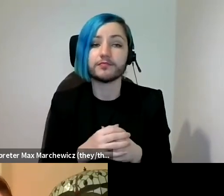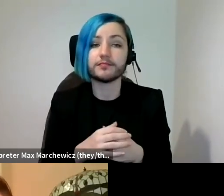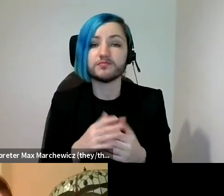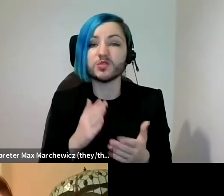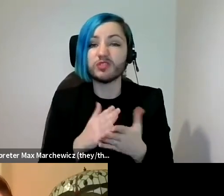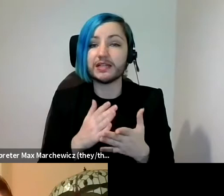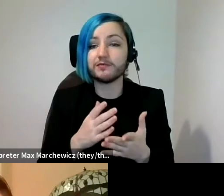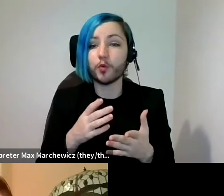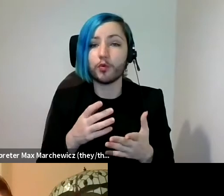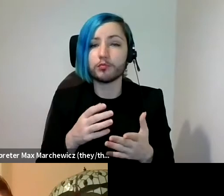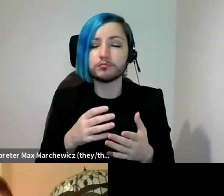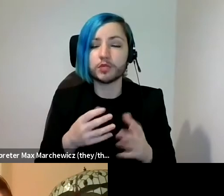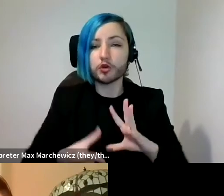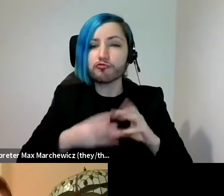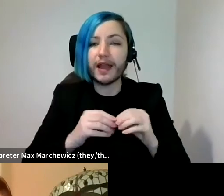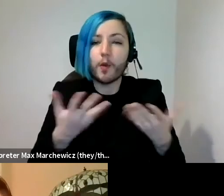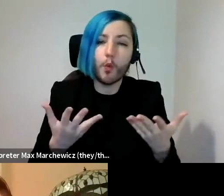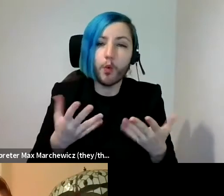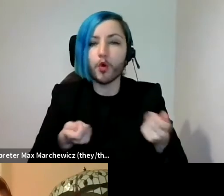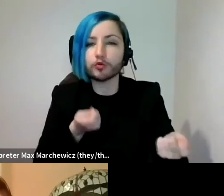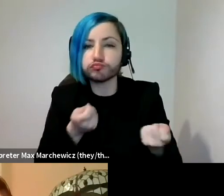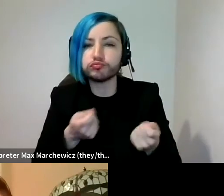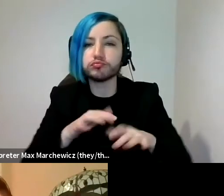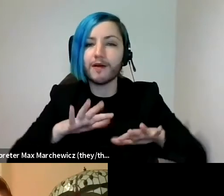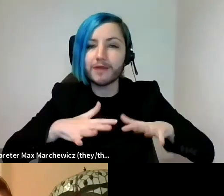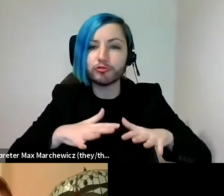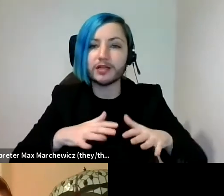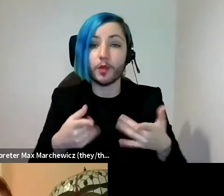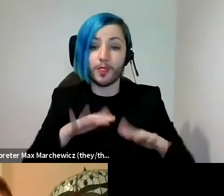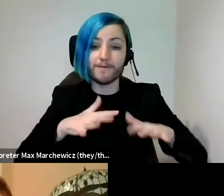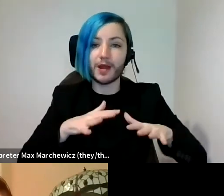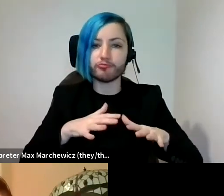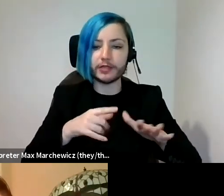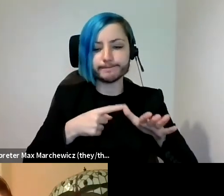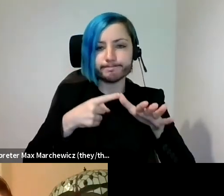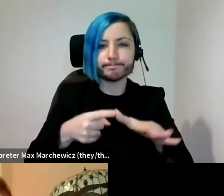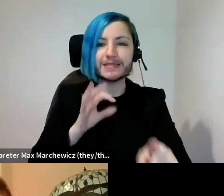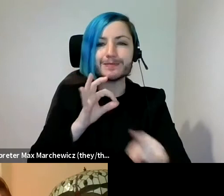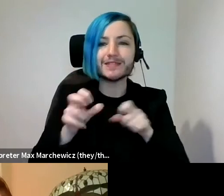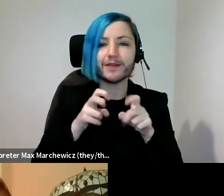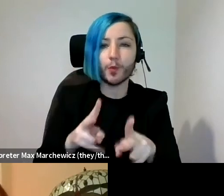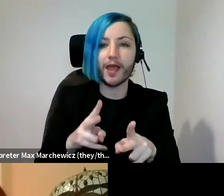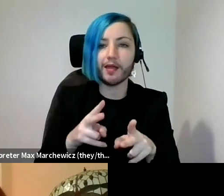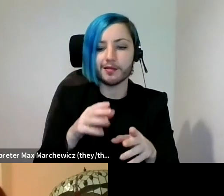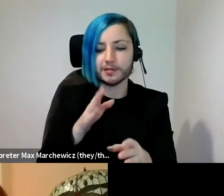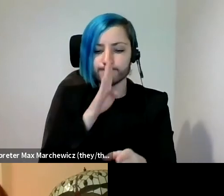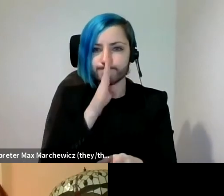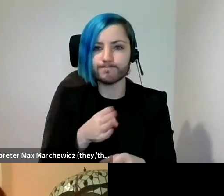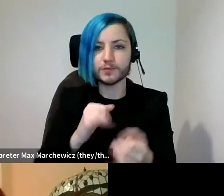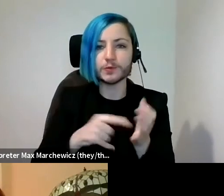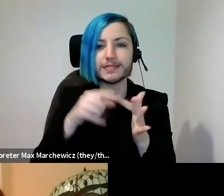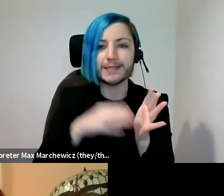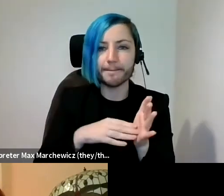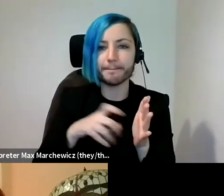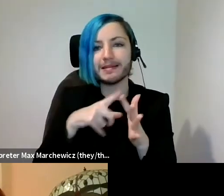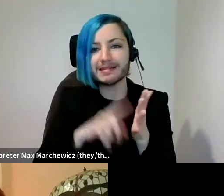and controlling vibrations, and applying those vibrations in a particular manner to stem cells,